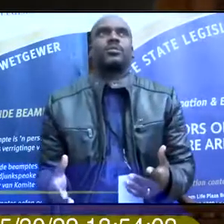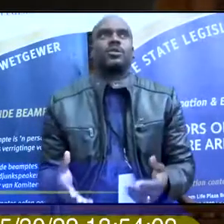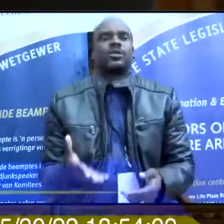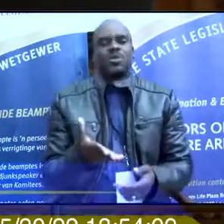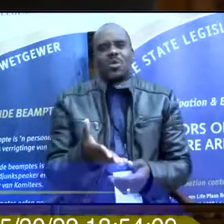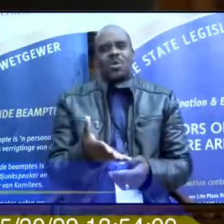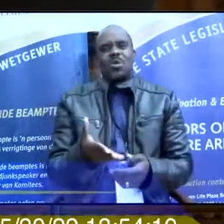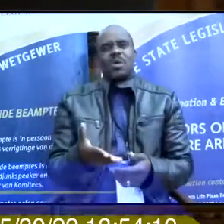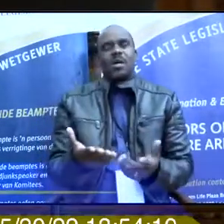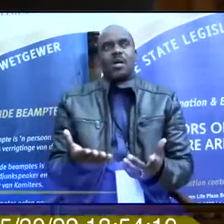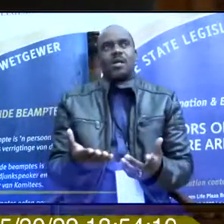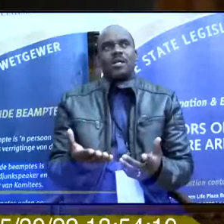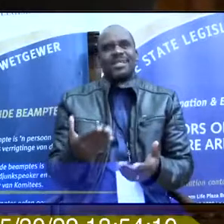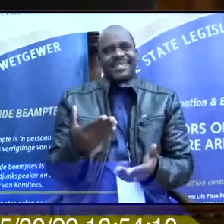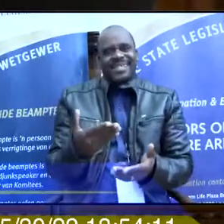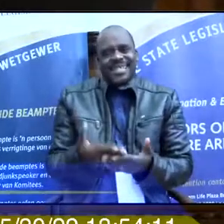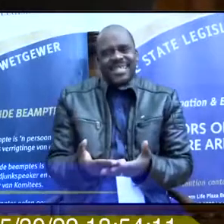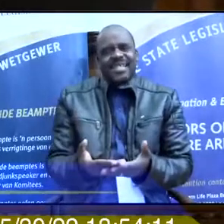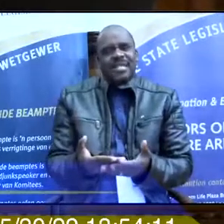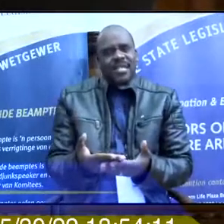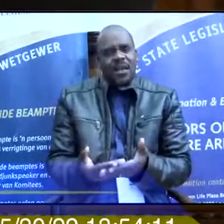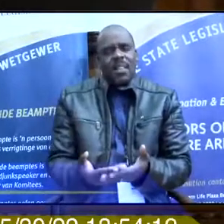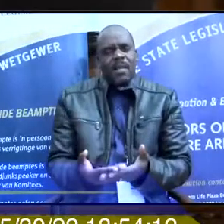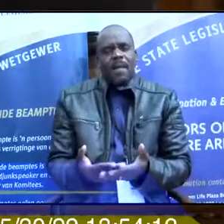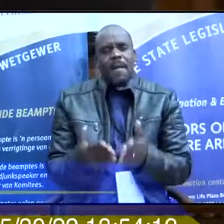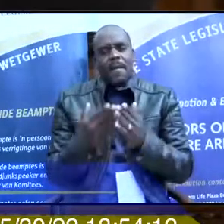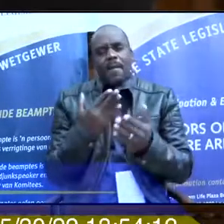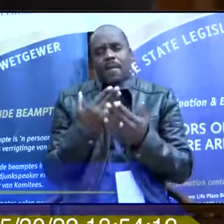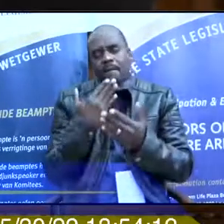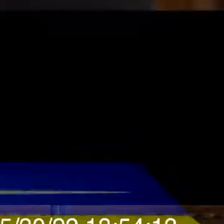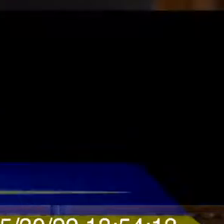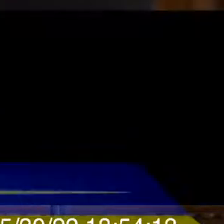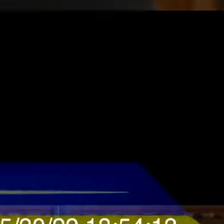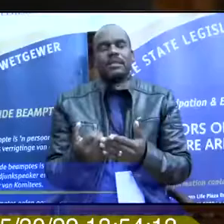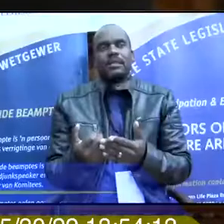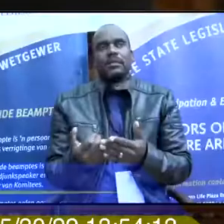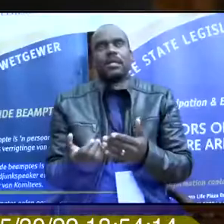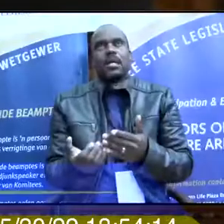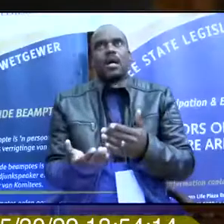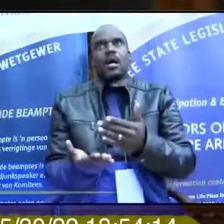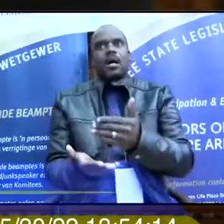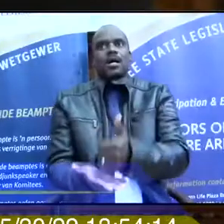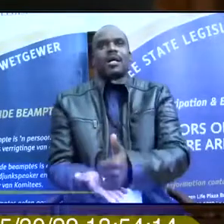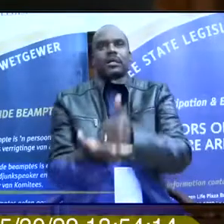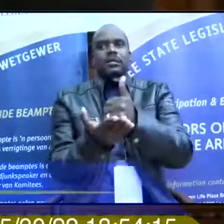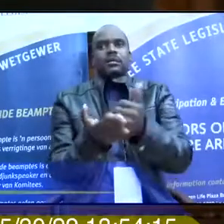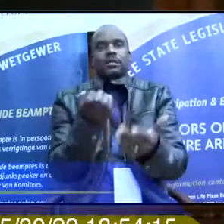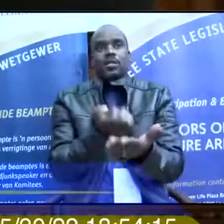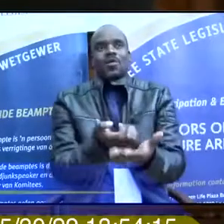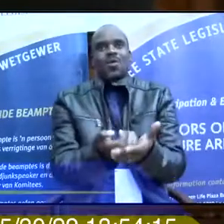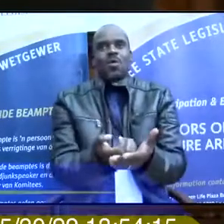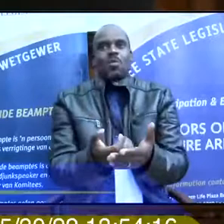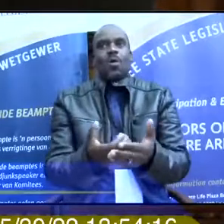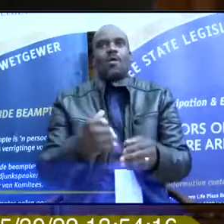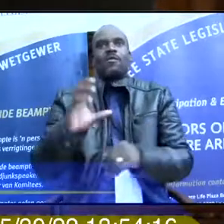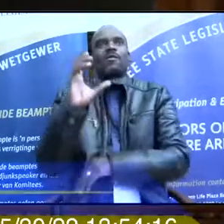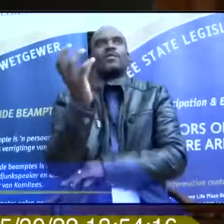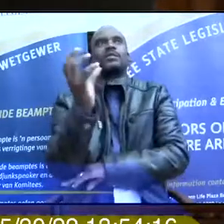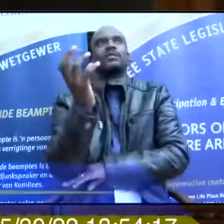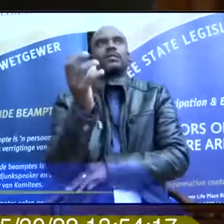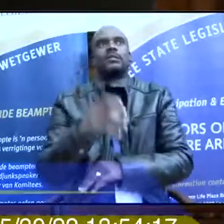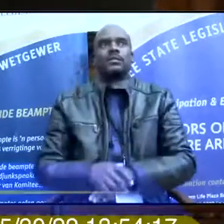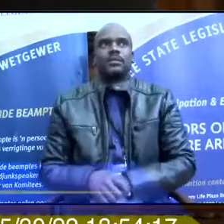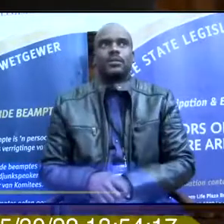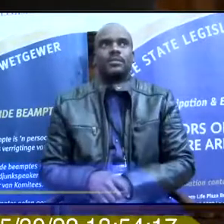agricultural can assist in terms of the economy of free state but now there are a lot of robberies that are